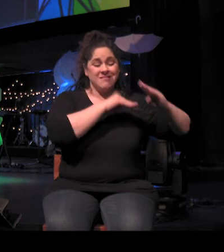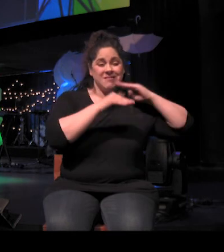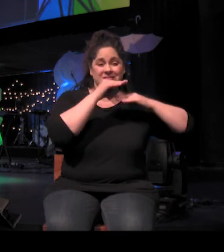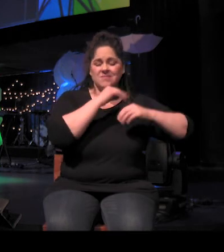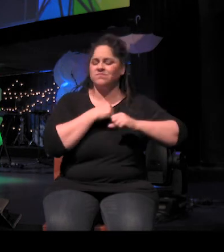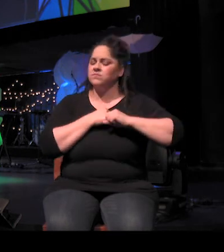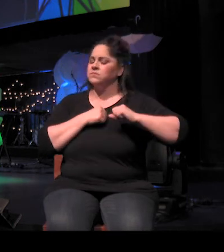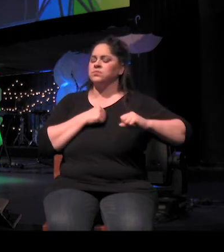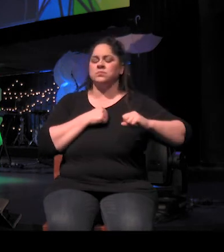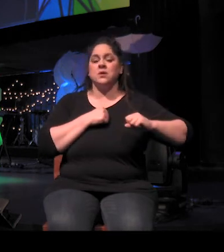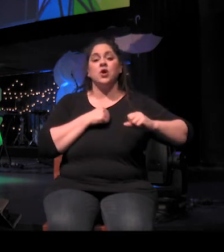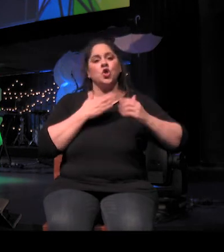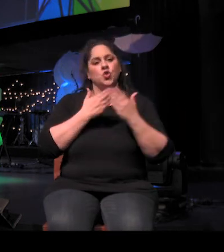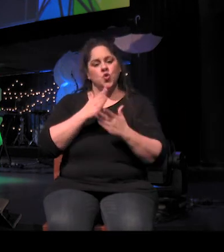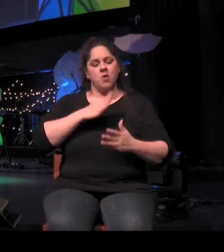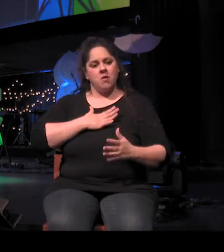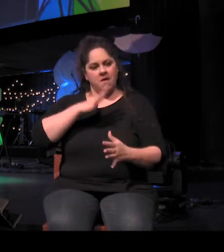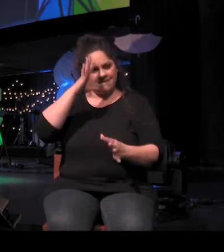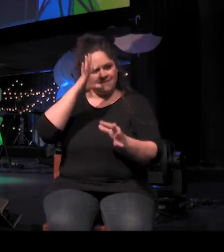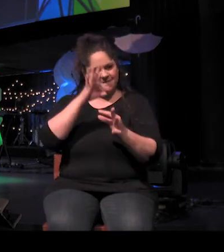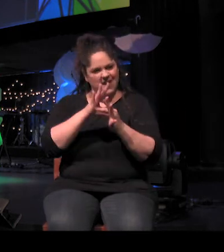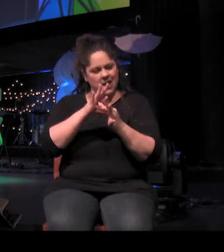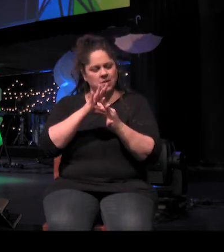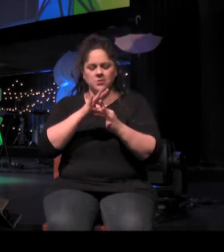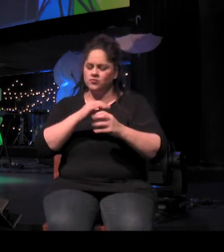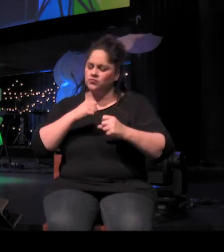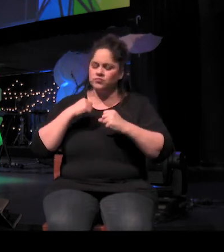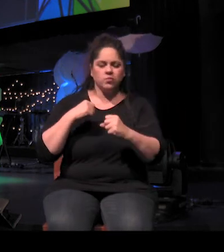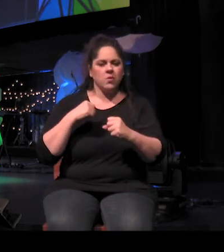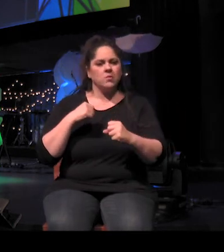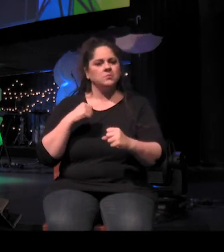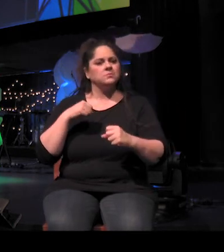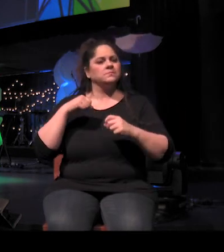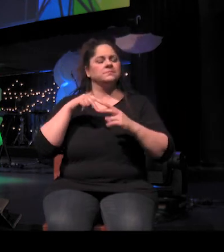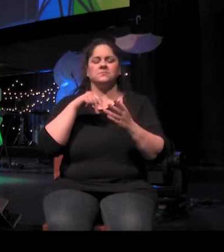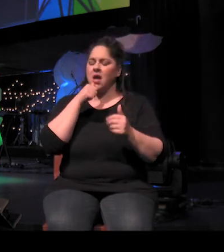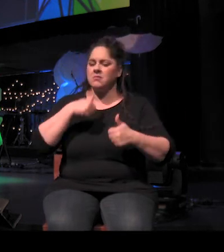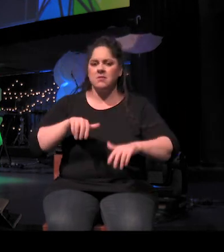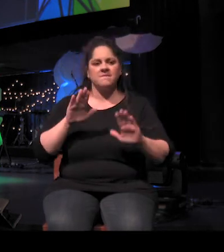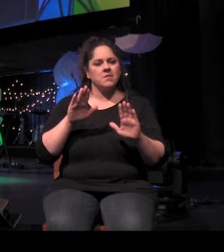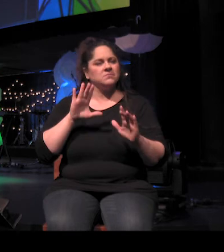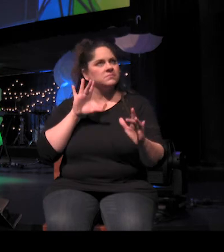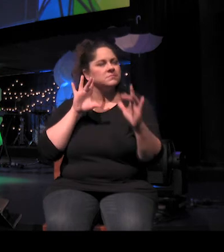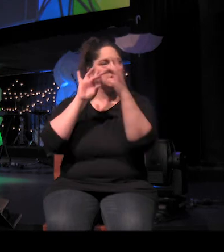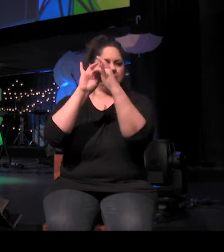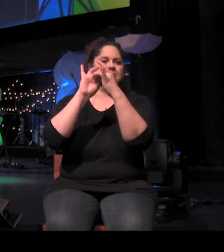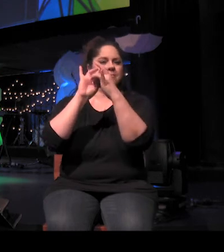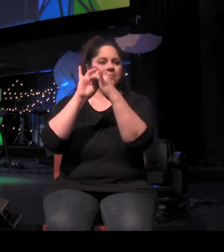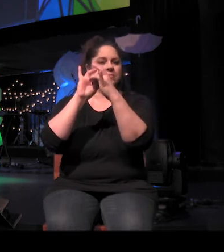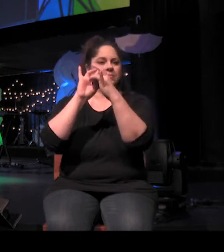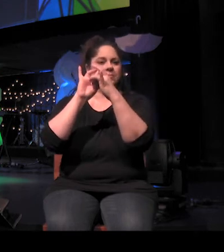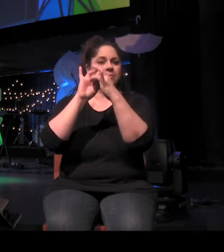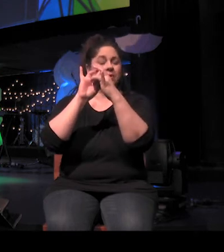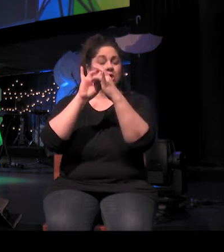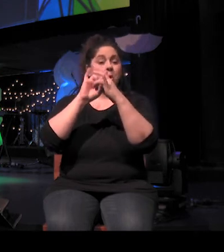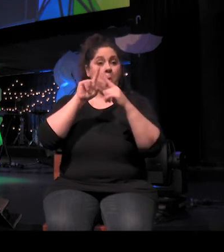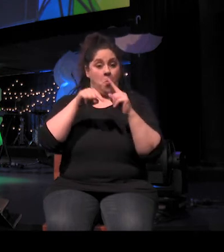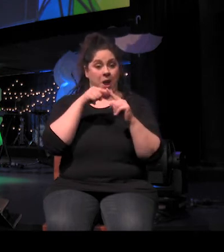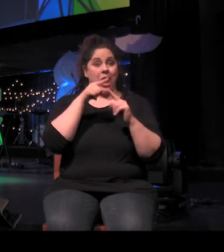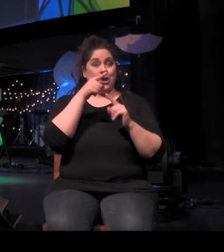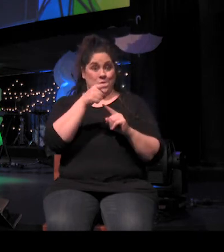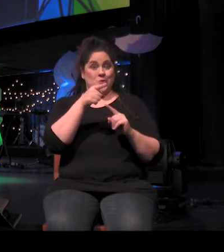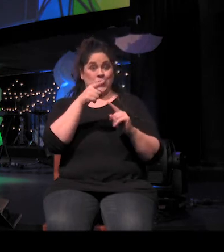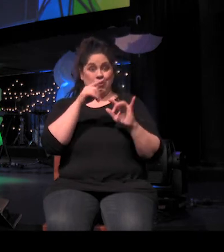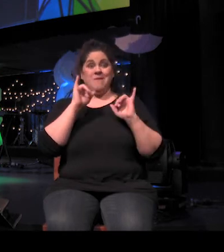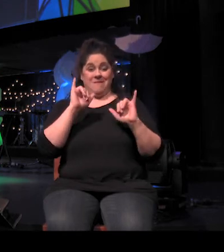accuser. Peter says, when you take that pathway, you're going to experience grace for